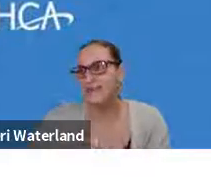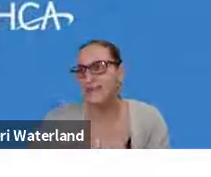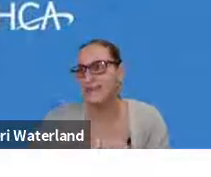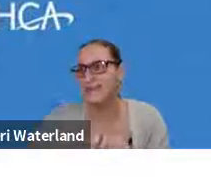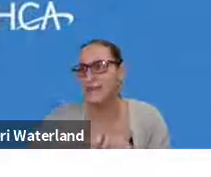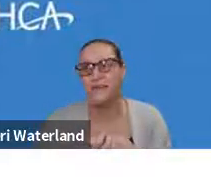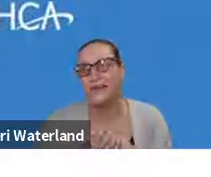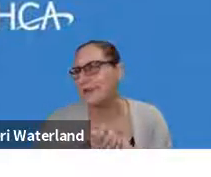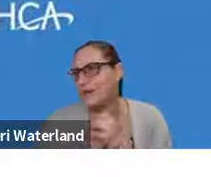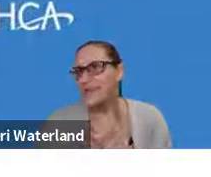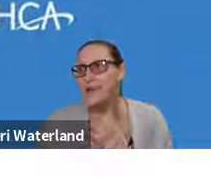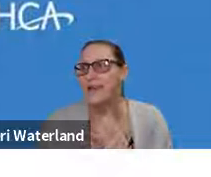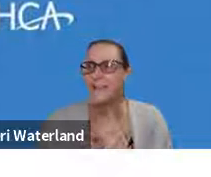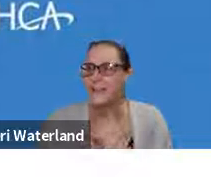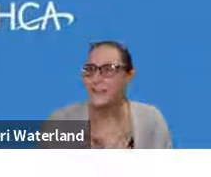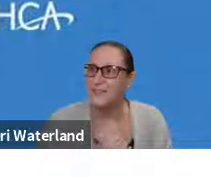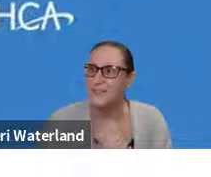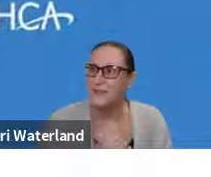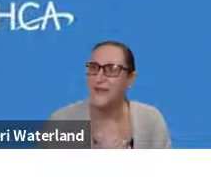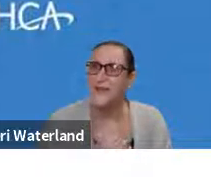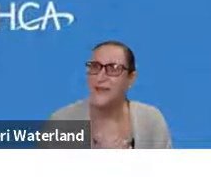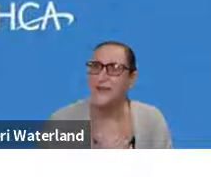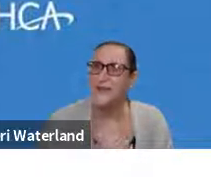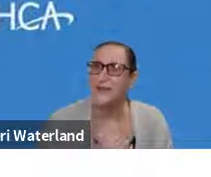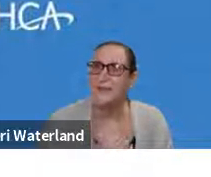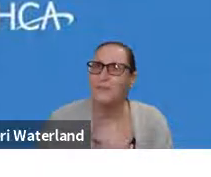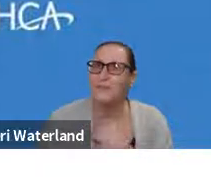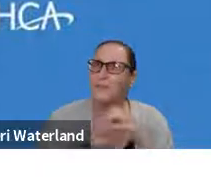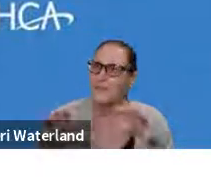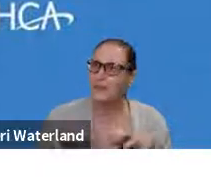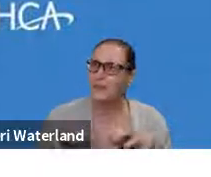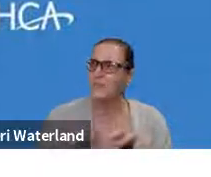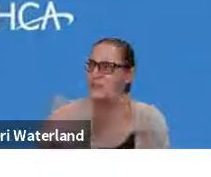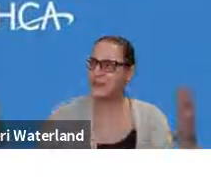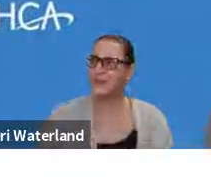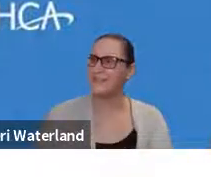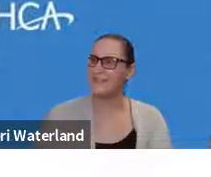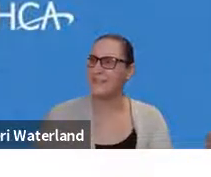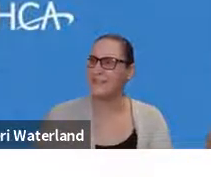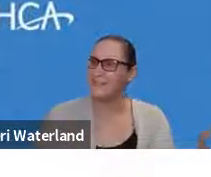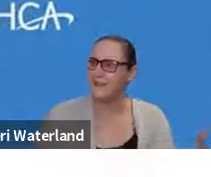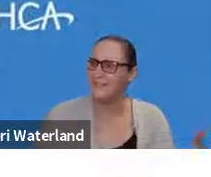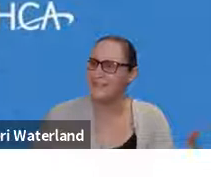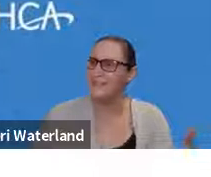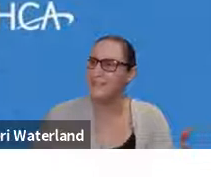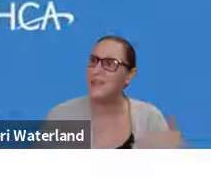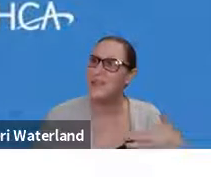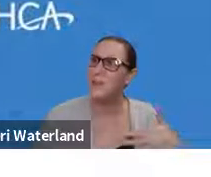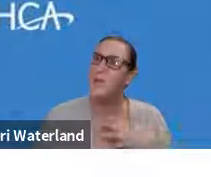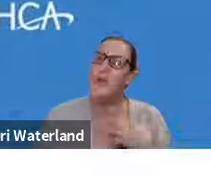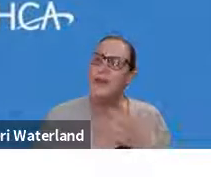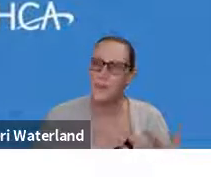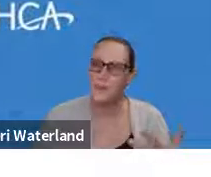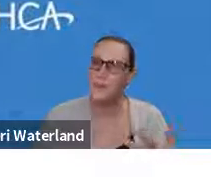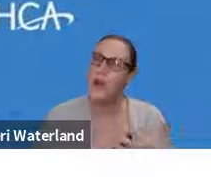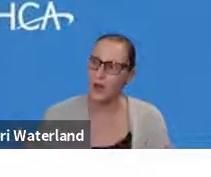some context that Healthcare Authority has not had a chance to sit down with this. We're seeing it at the same time everyone else is. And so I think